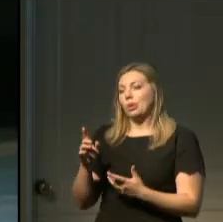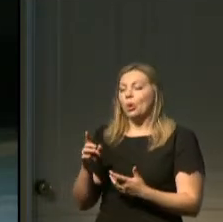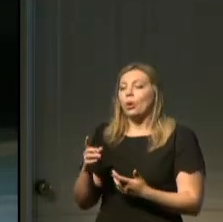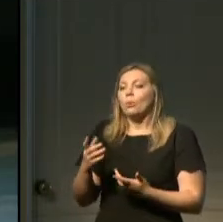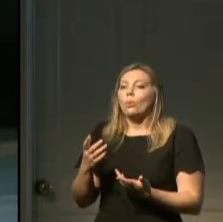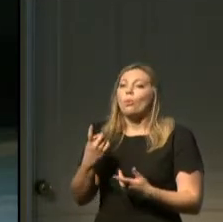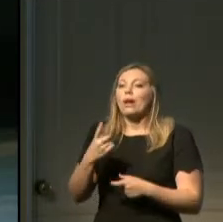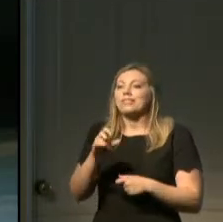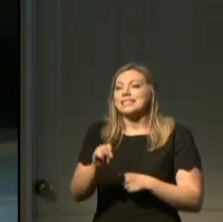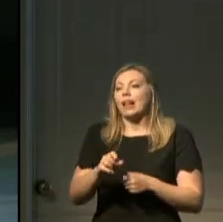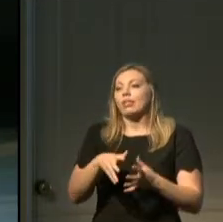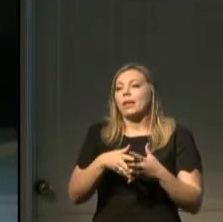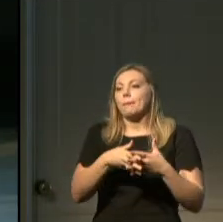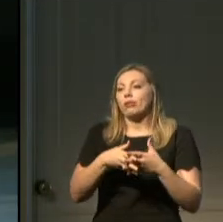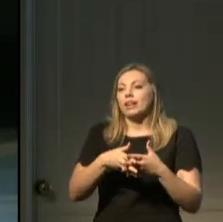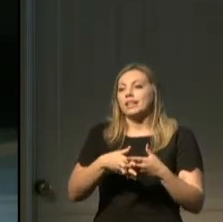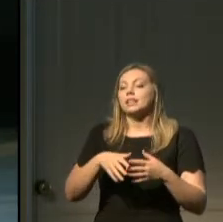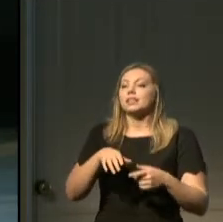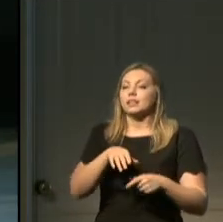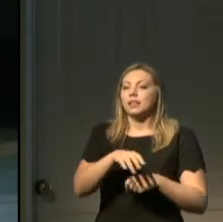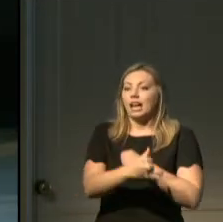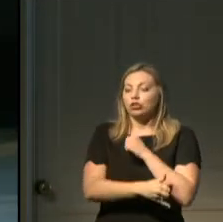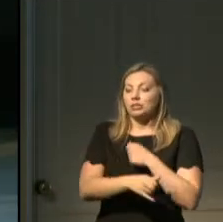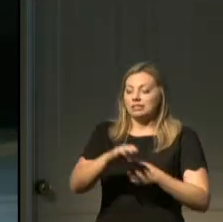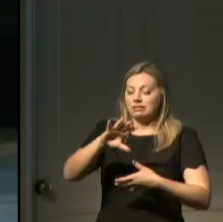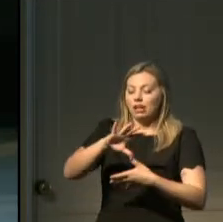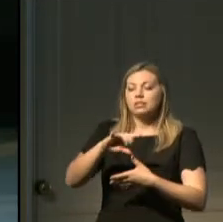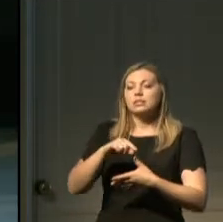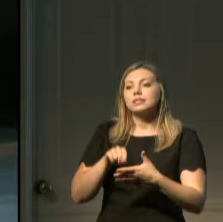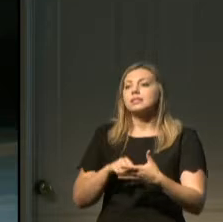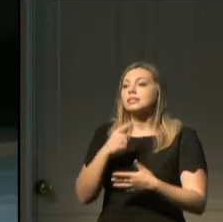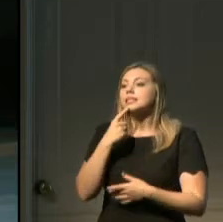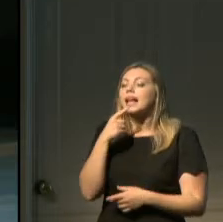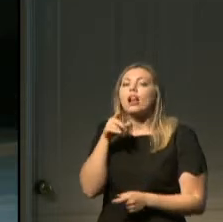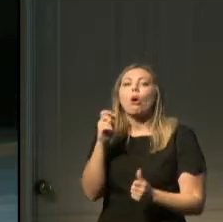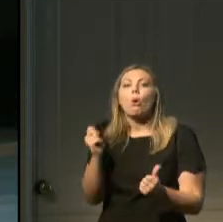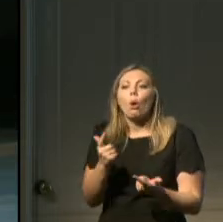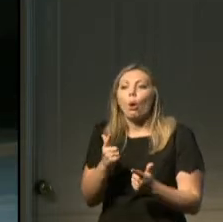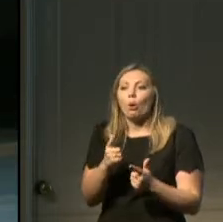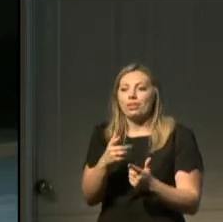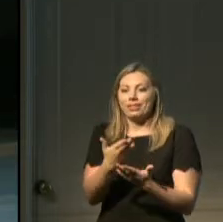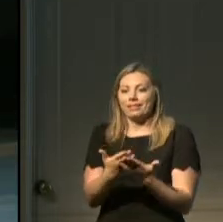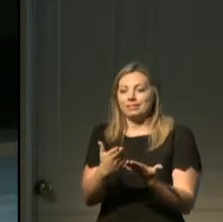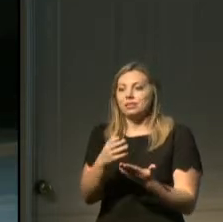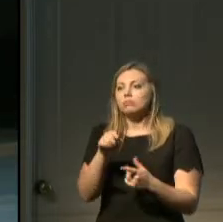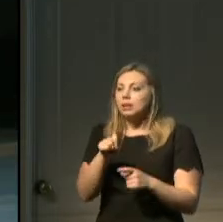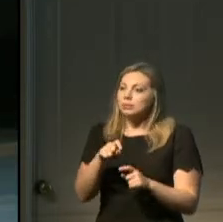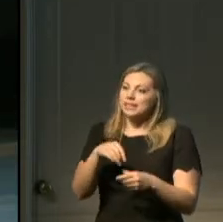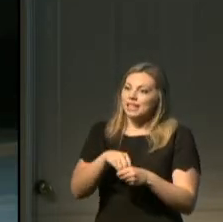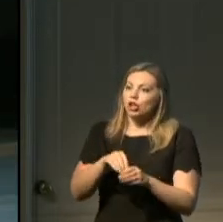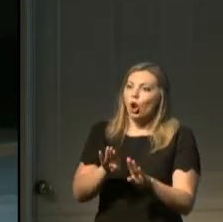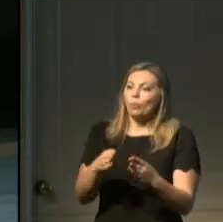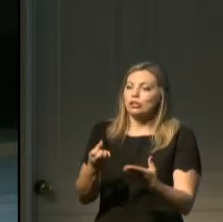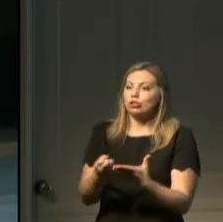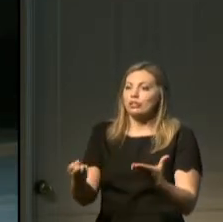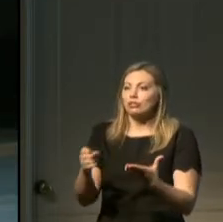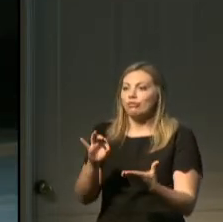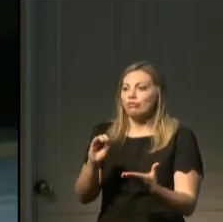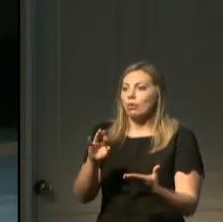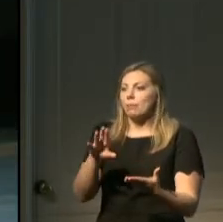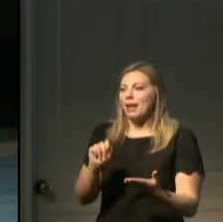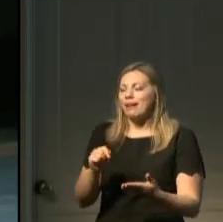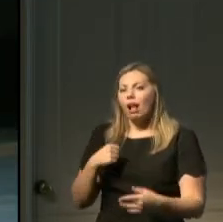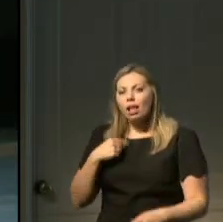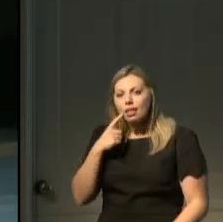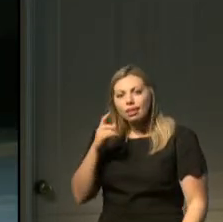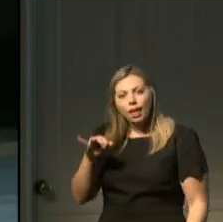a law that all their data had to be in open source formats. And I thought it was wild that they were the first ones to do